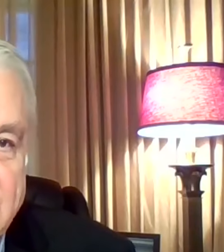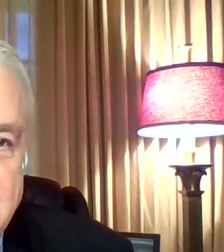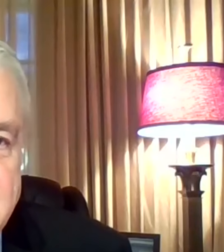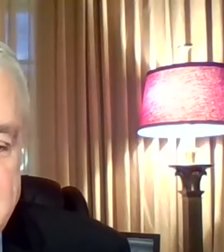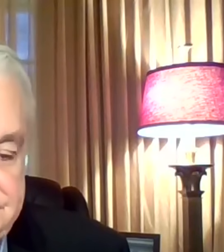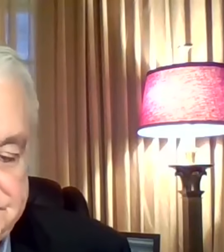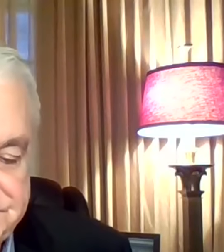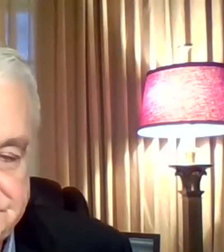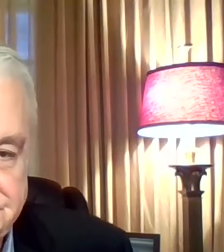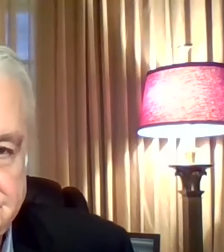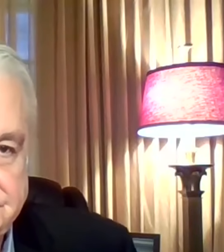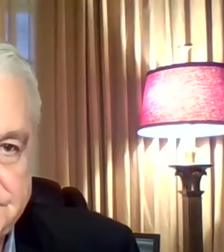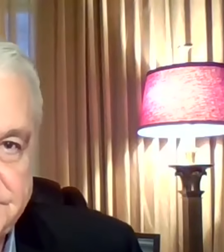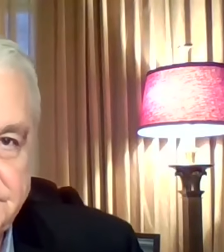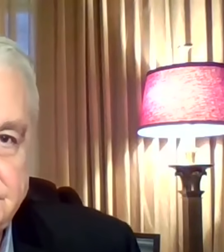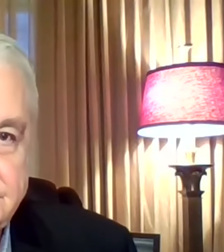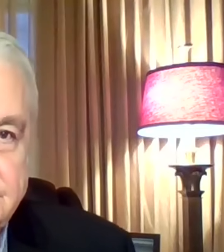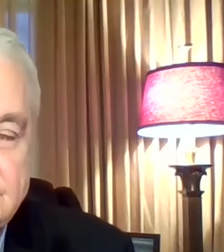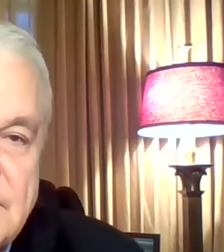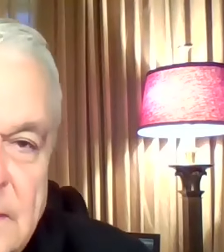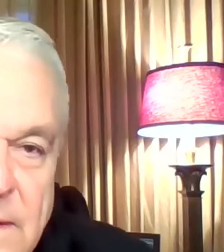facilitate this process.